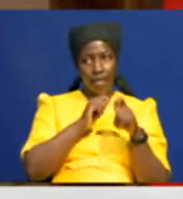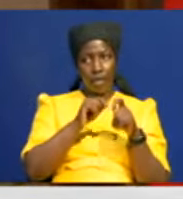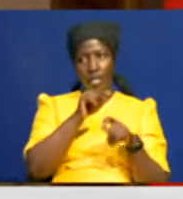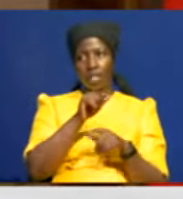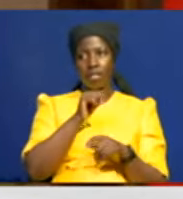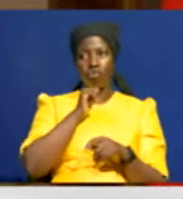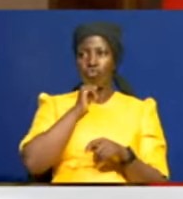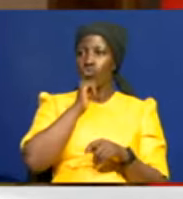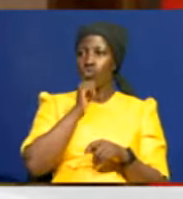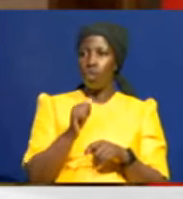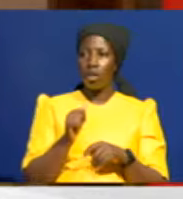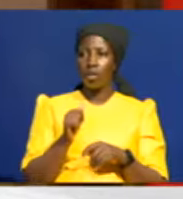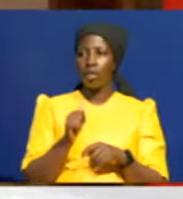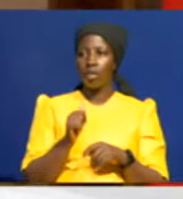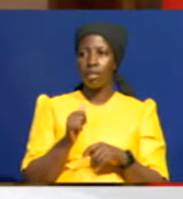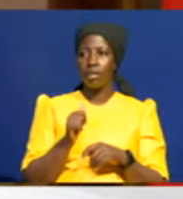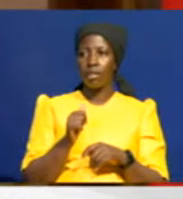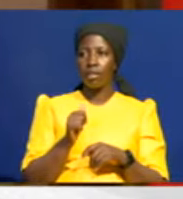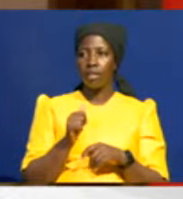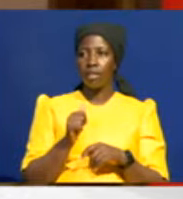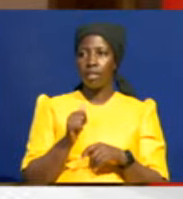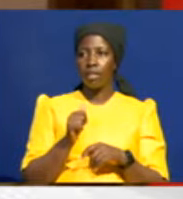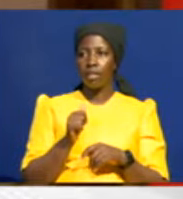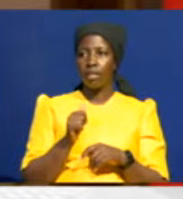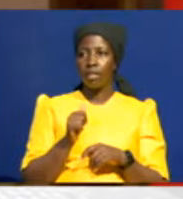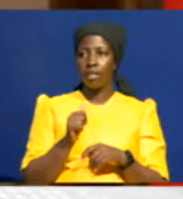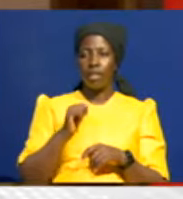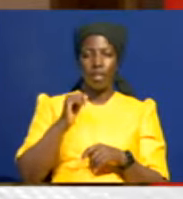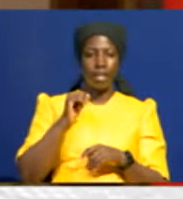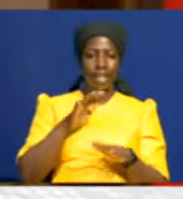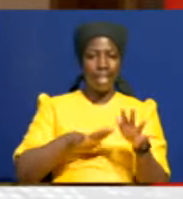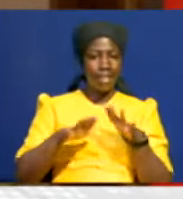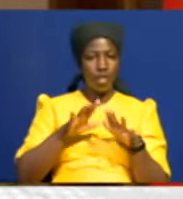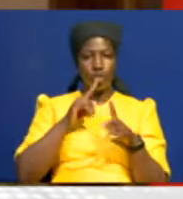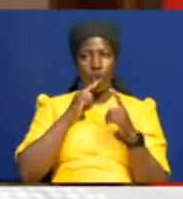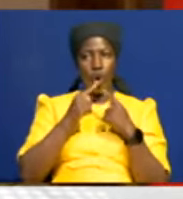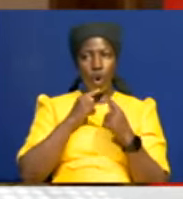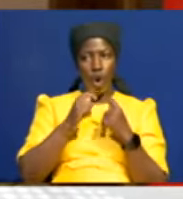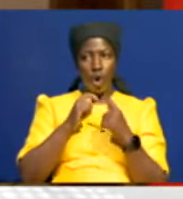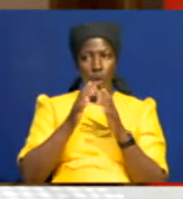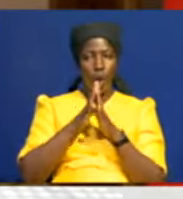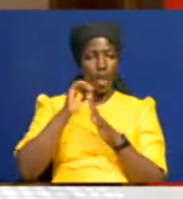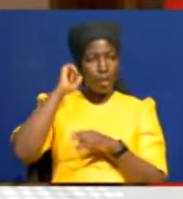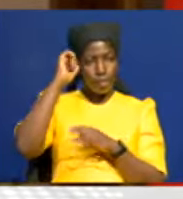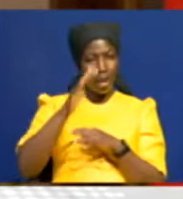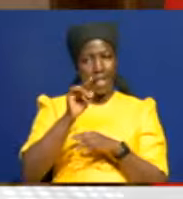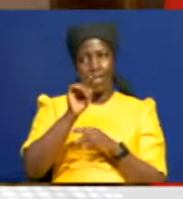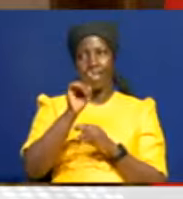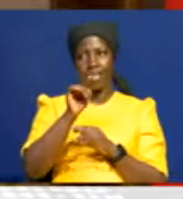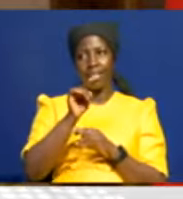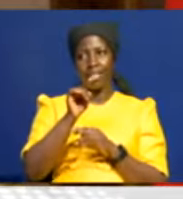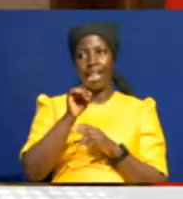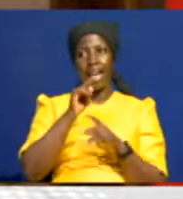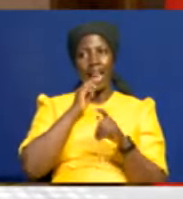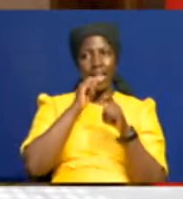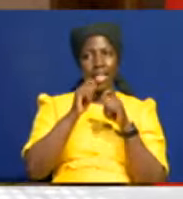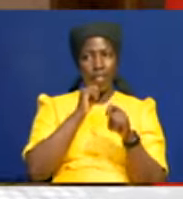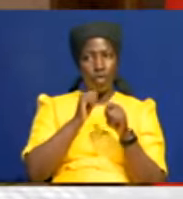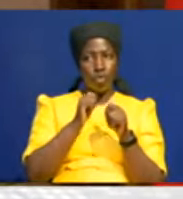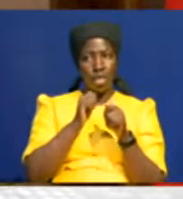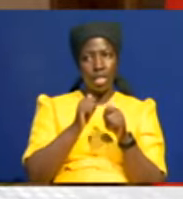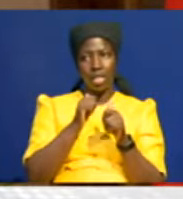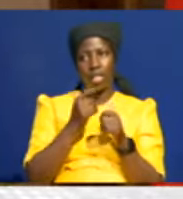not a tense conversation with a politician. It was just an interview which we treated